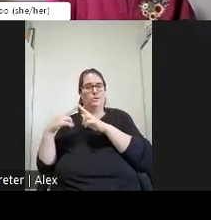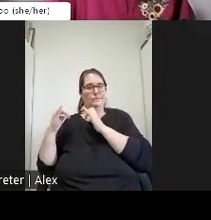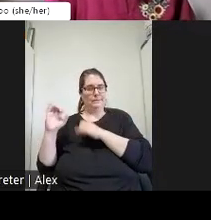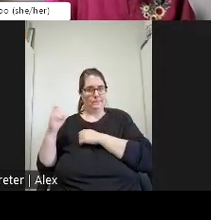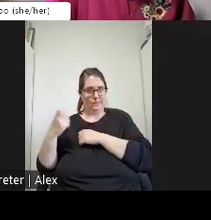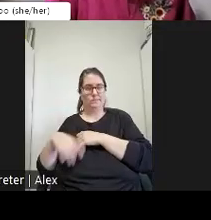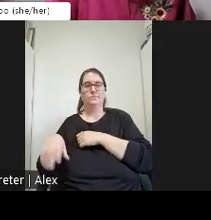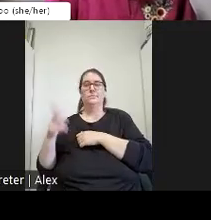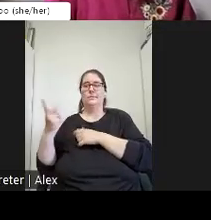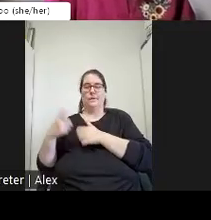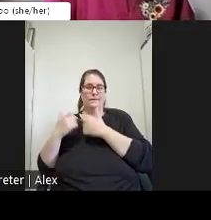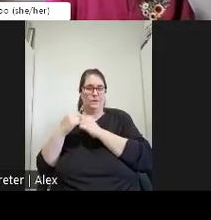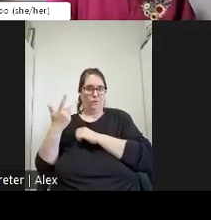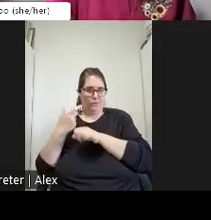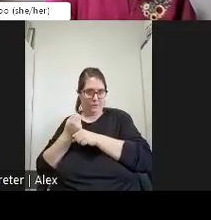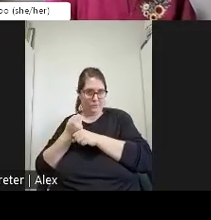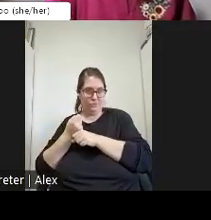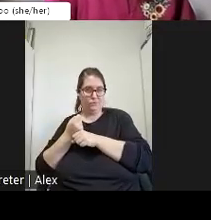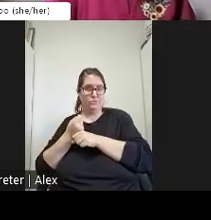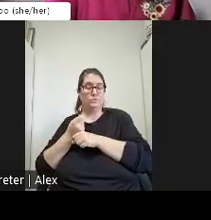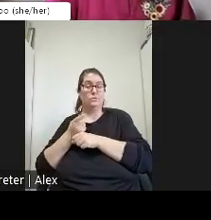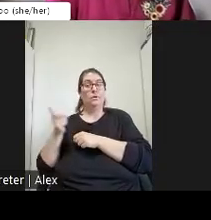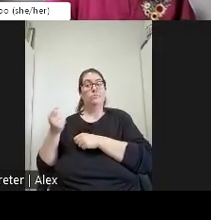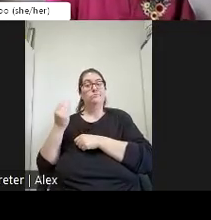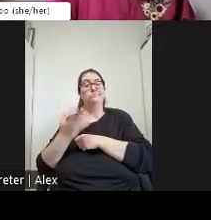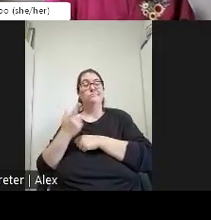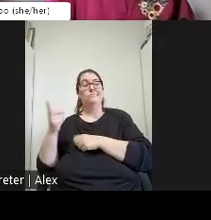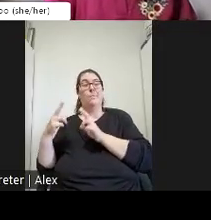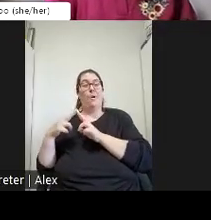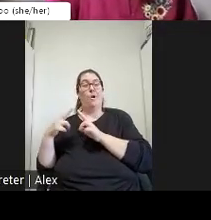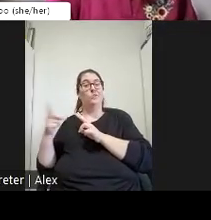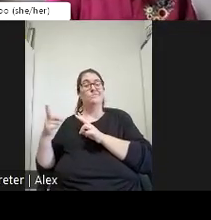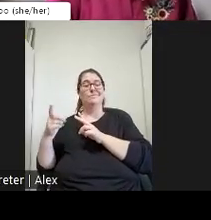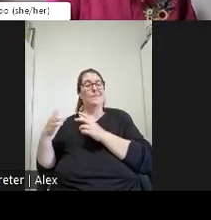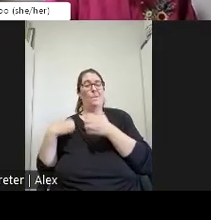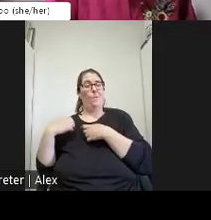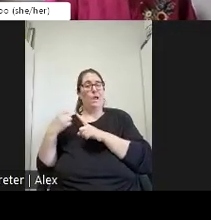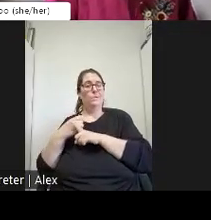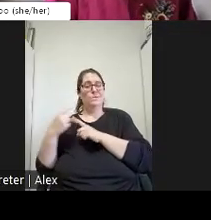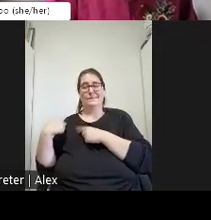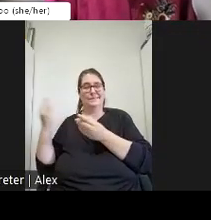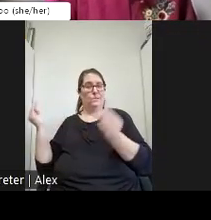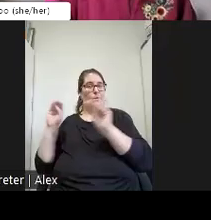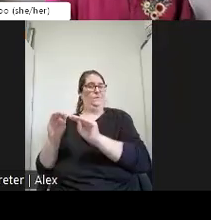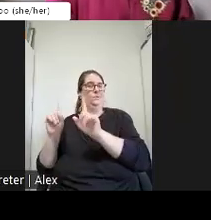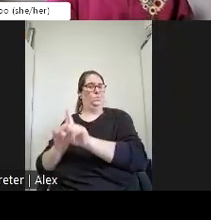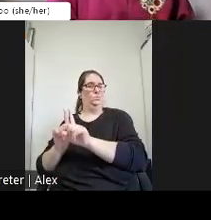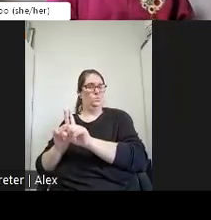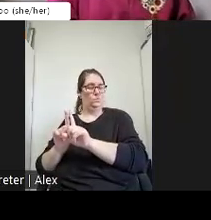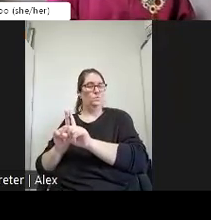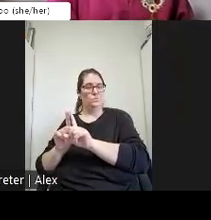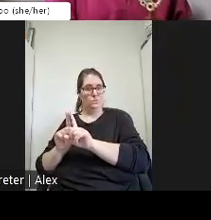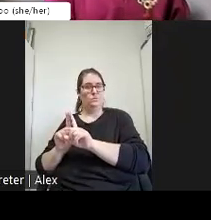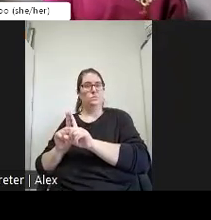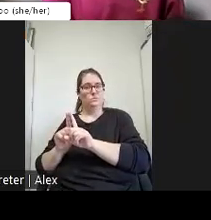lived together for 3 years. Alex disclosed that her partner has been emotionally abusive since they moved in together and